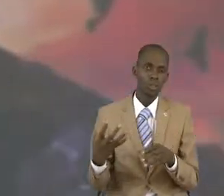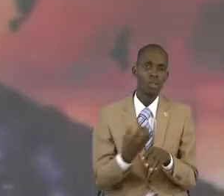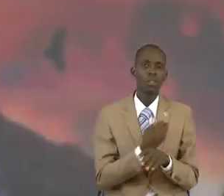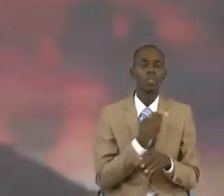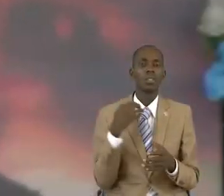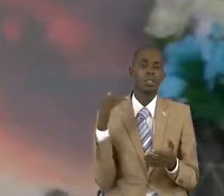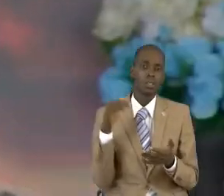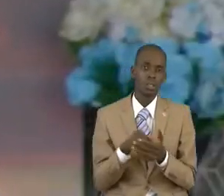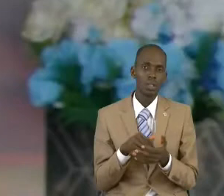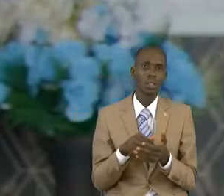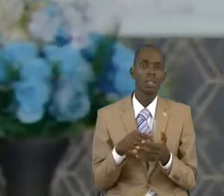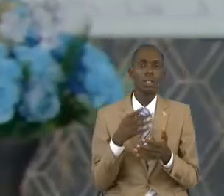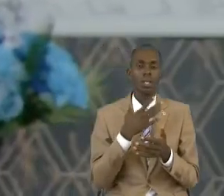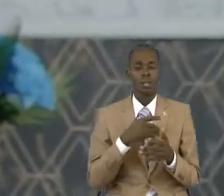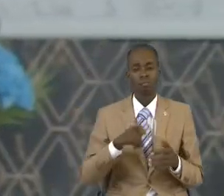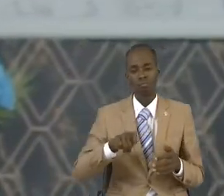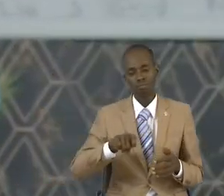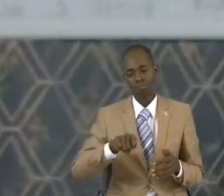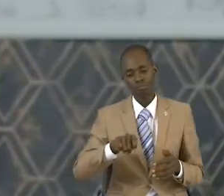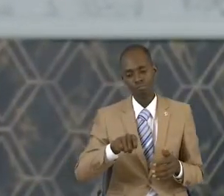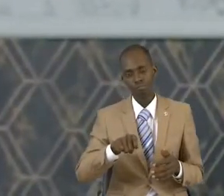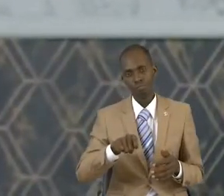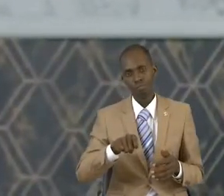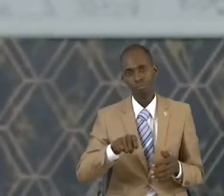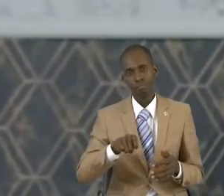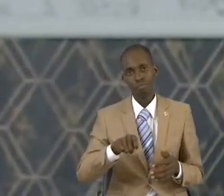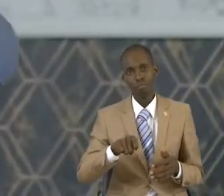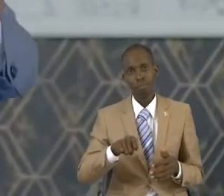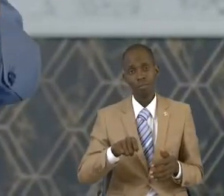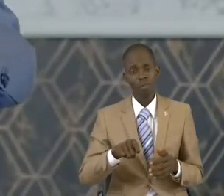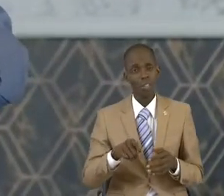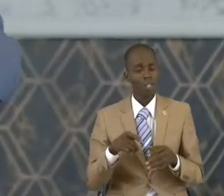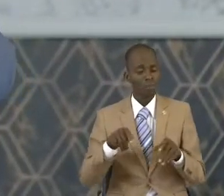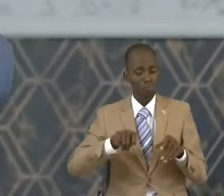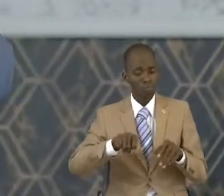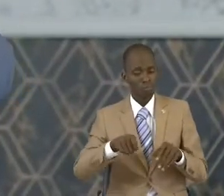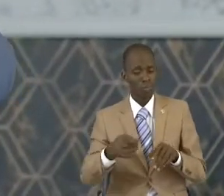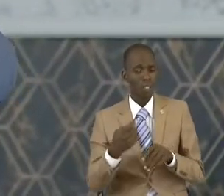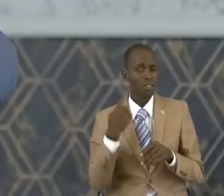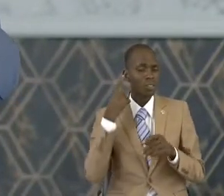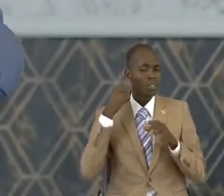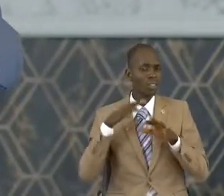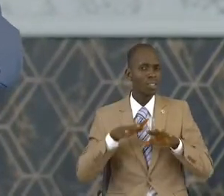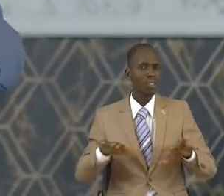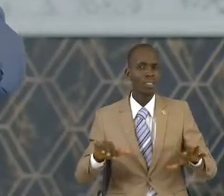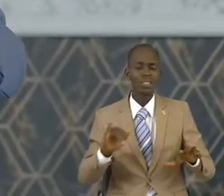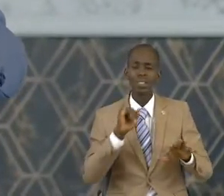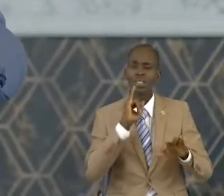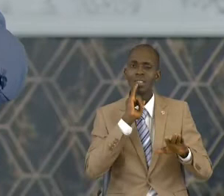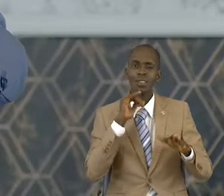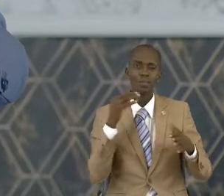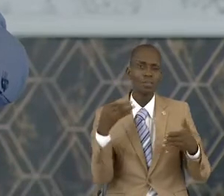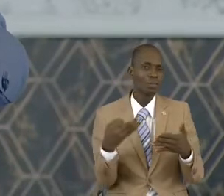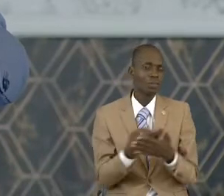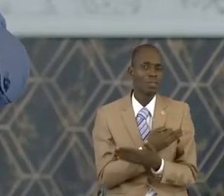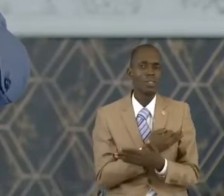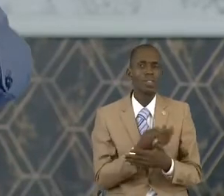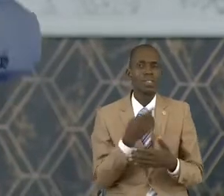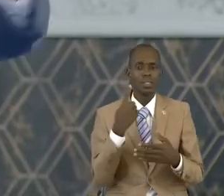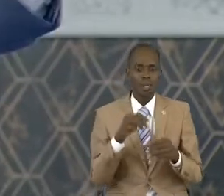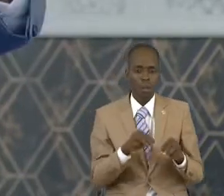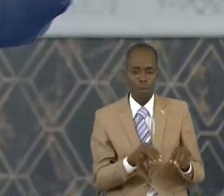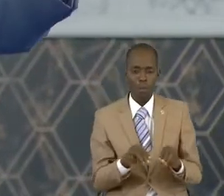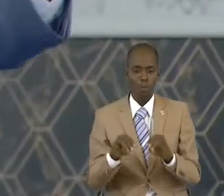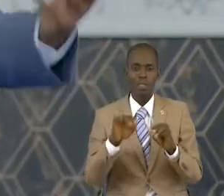You put the key inside. Even the sound is different. The movement is different.